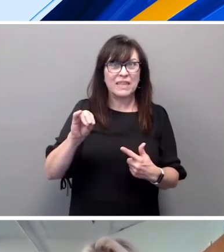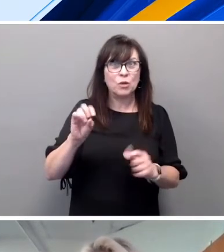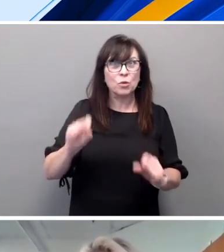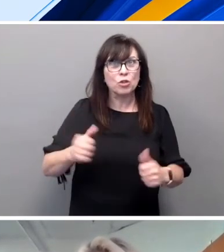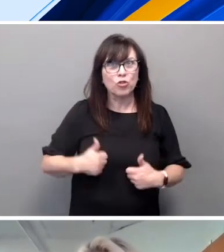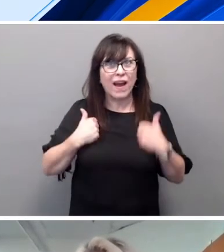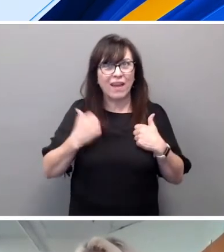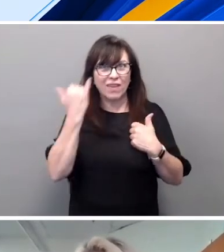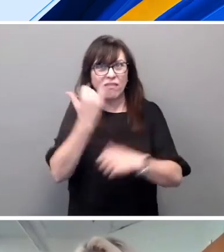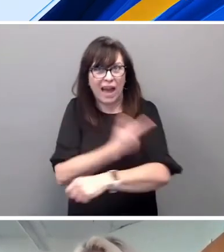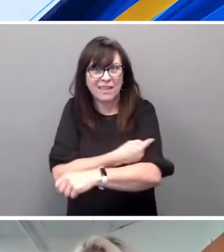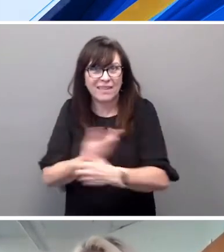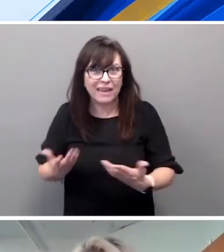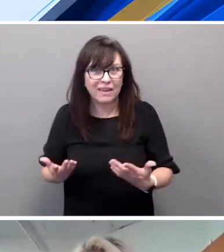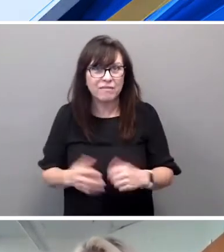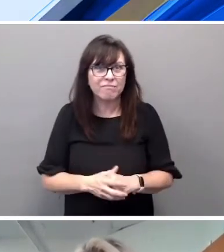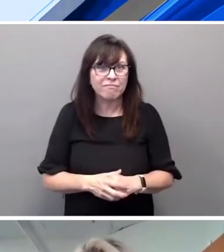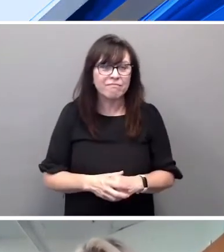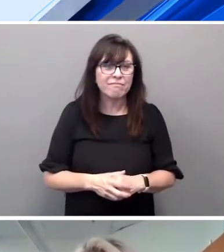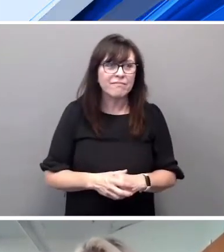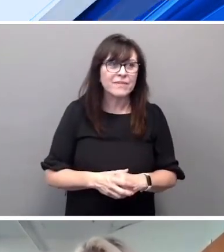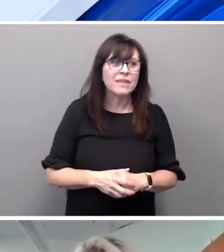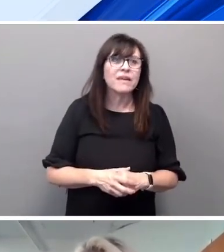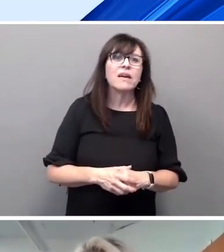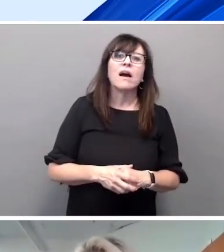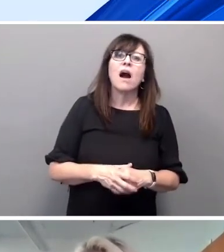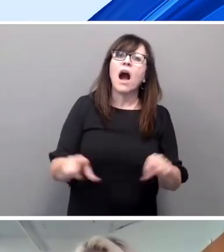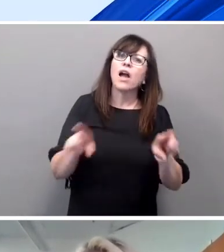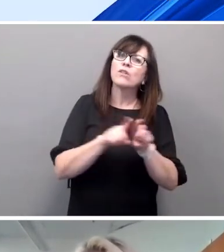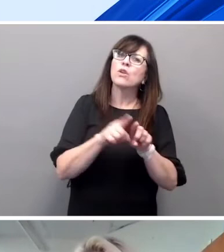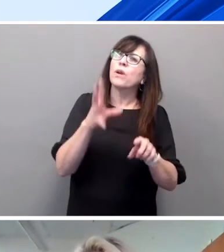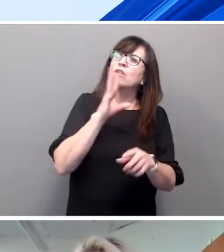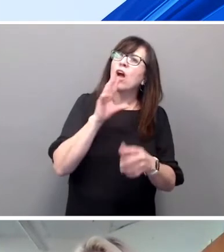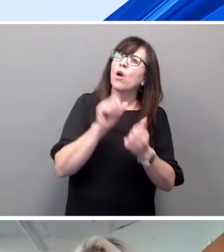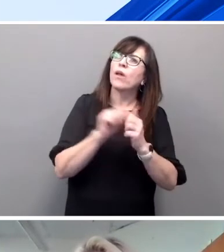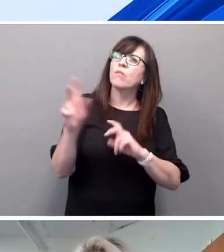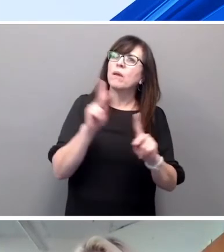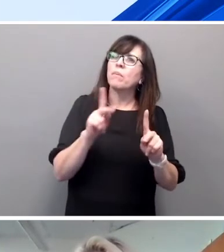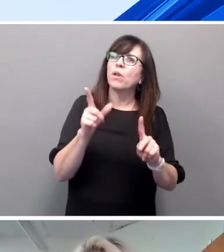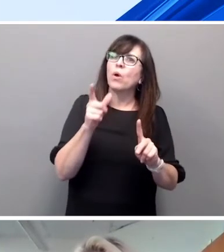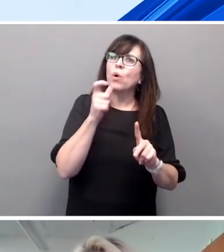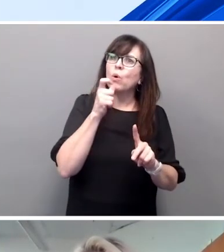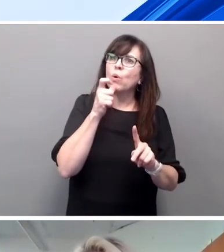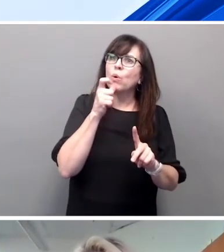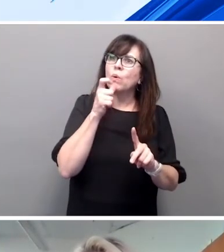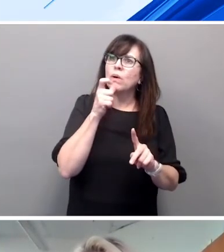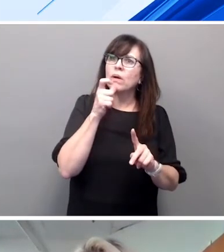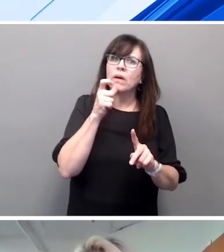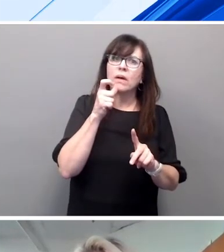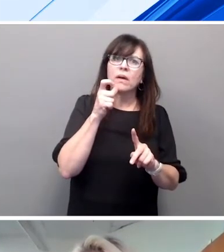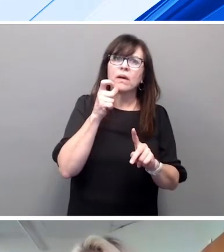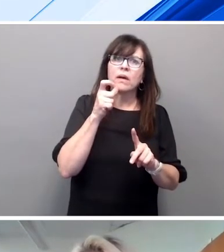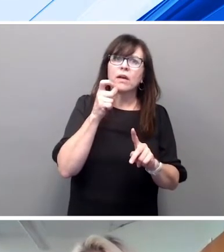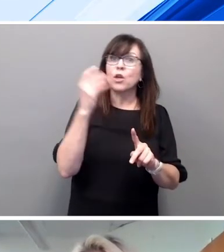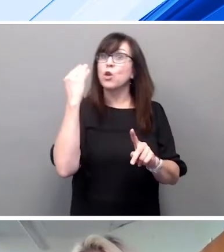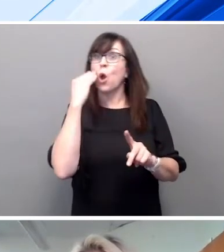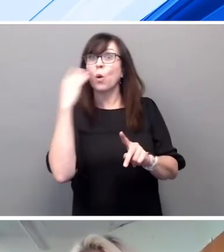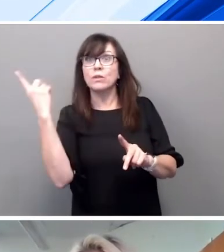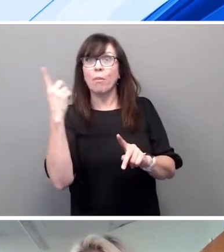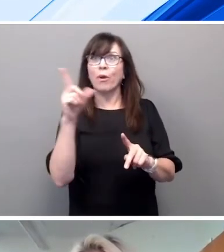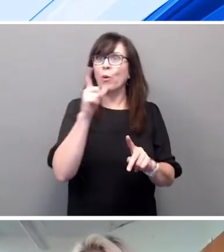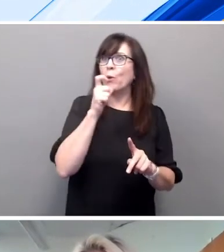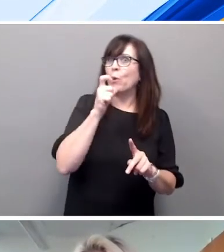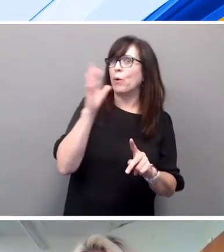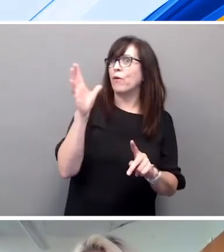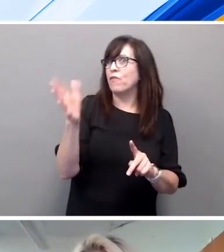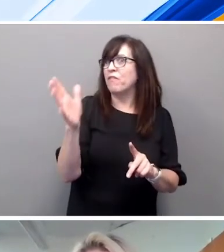also speak to those of you who've got someone in their 50s who you live with, or a